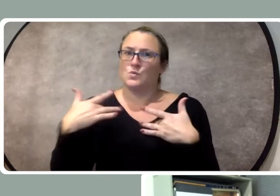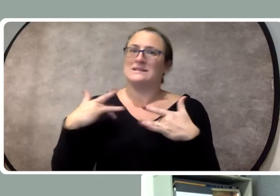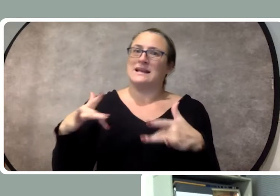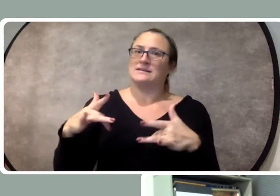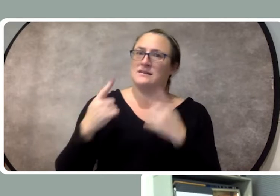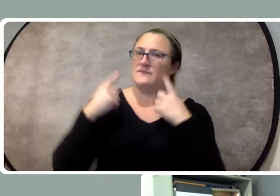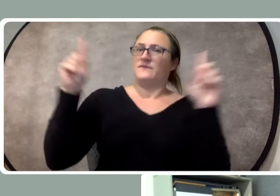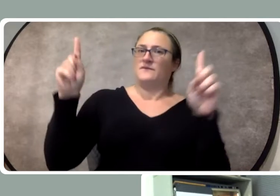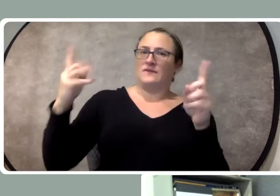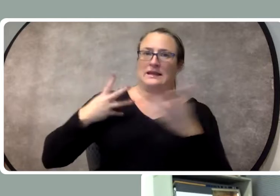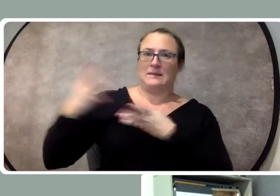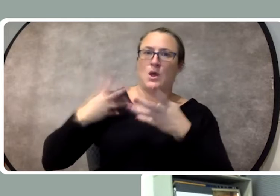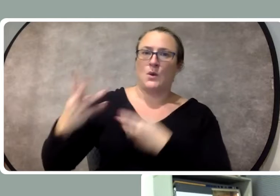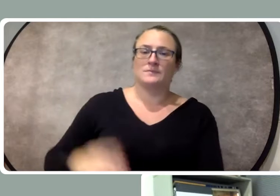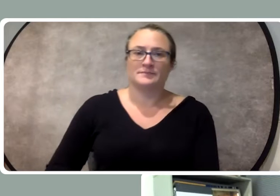chemotherapy.